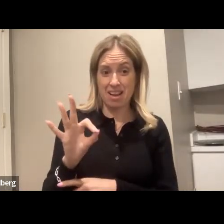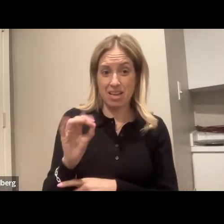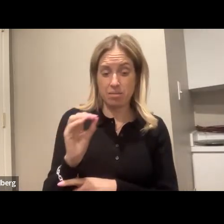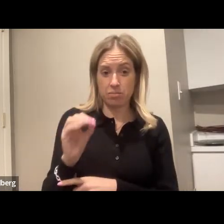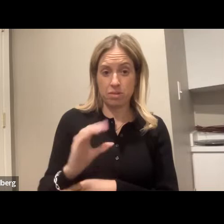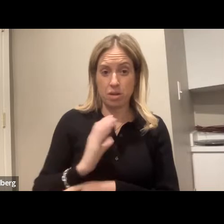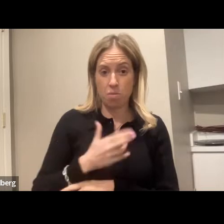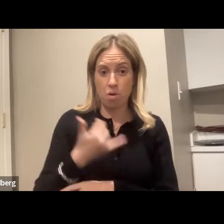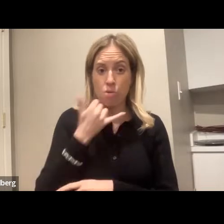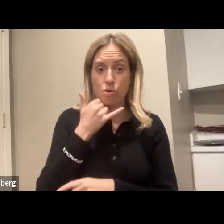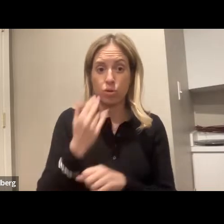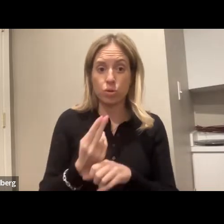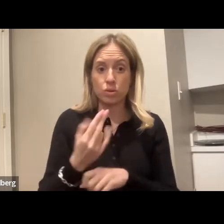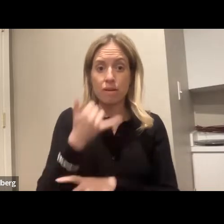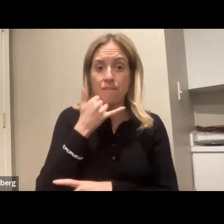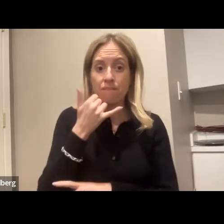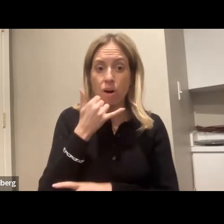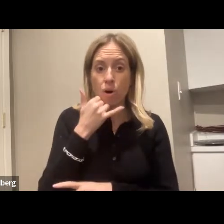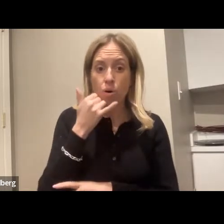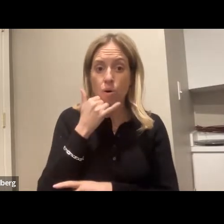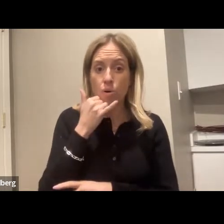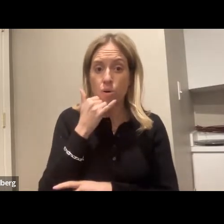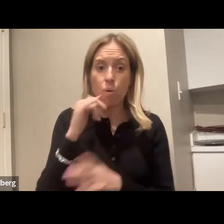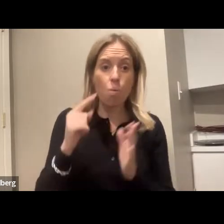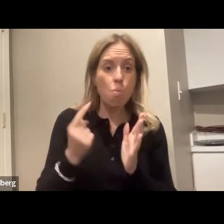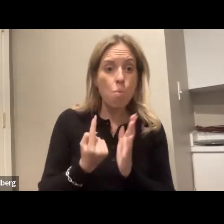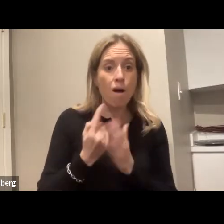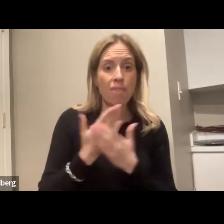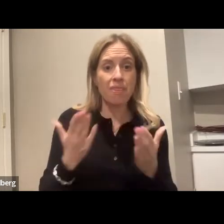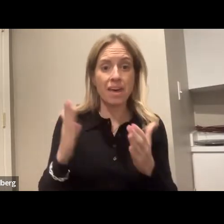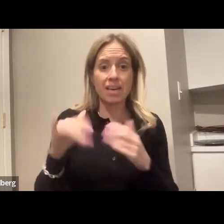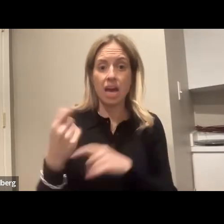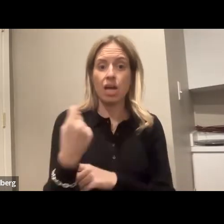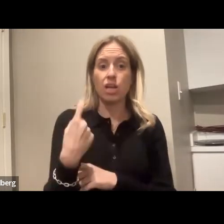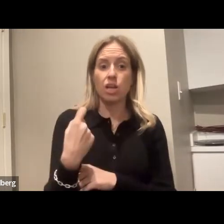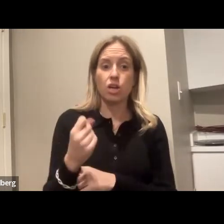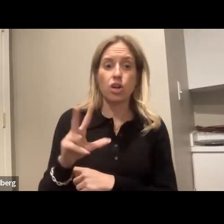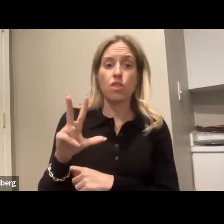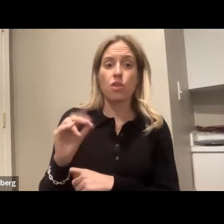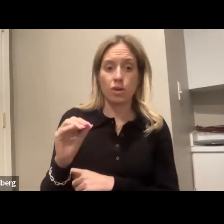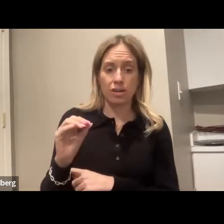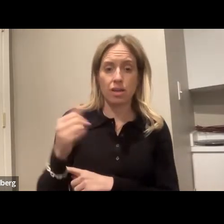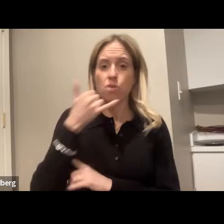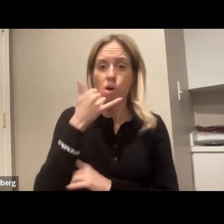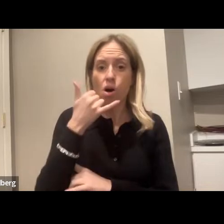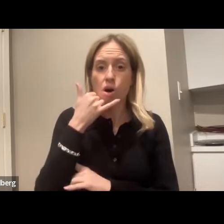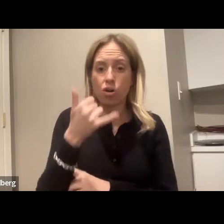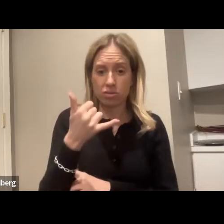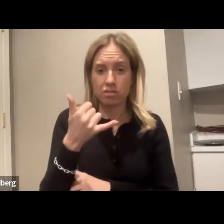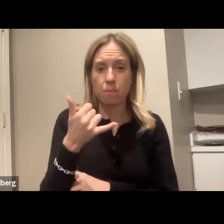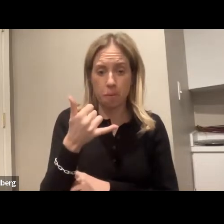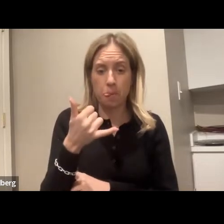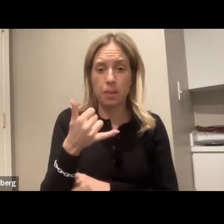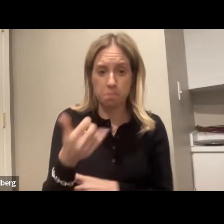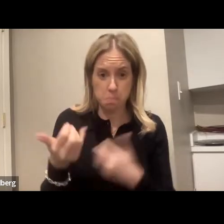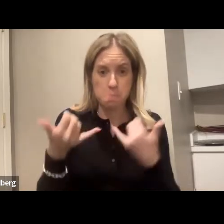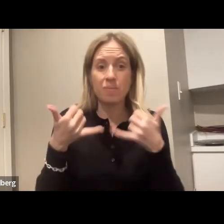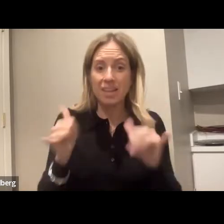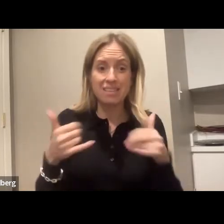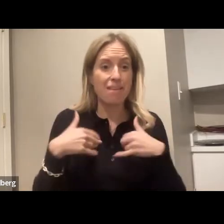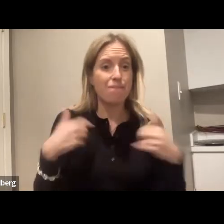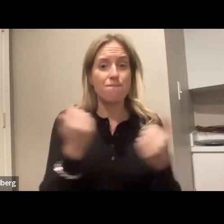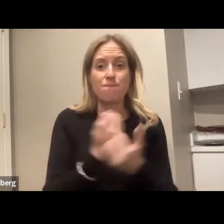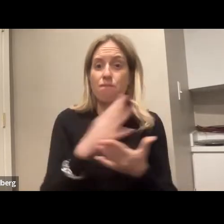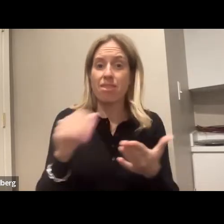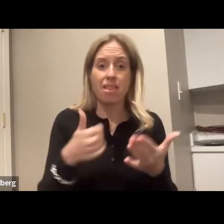through cell phones, one incident can trigger 30 calls. And in that, we still have everything else going on